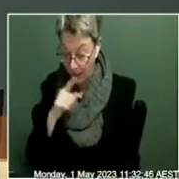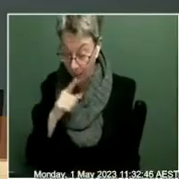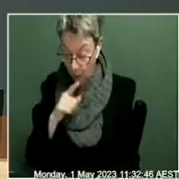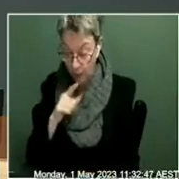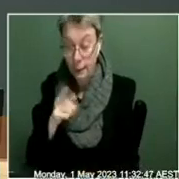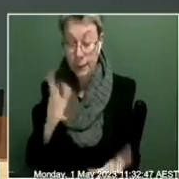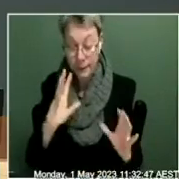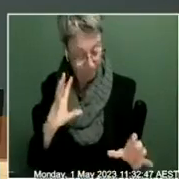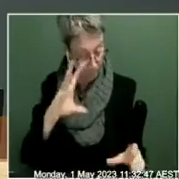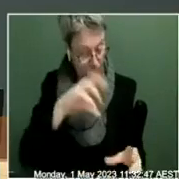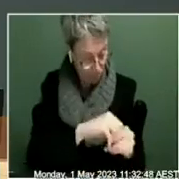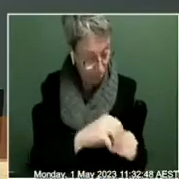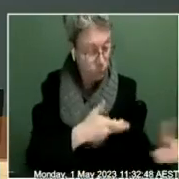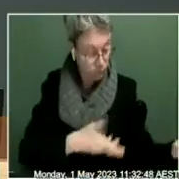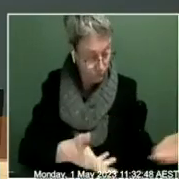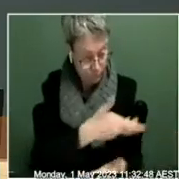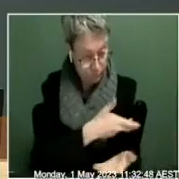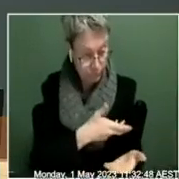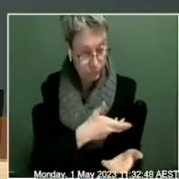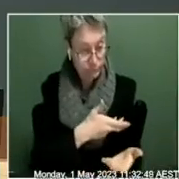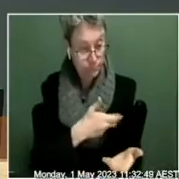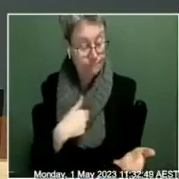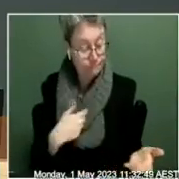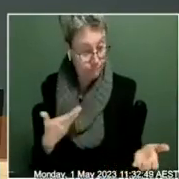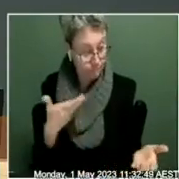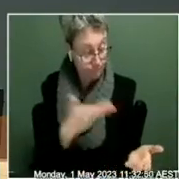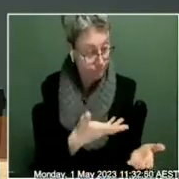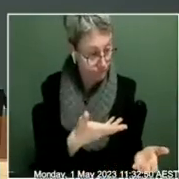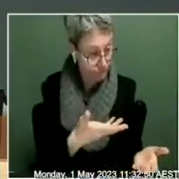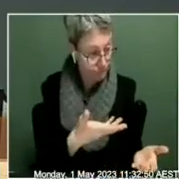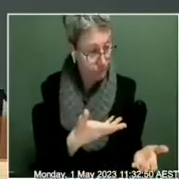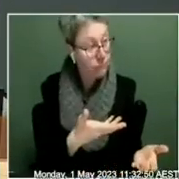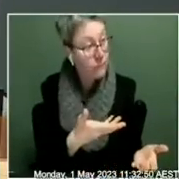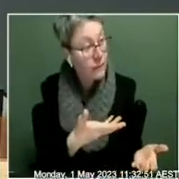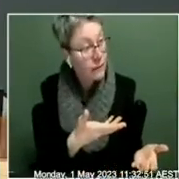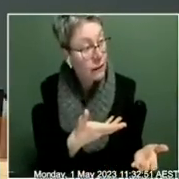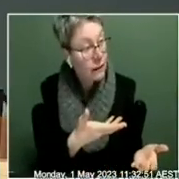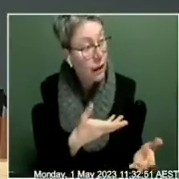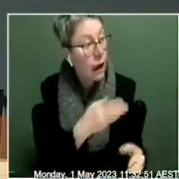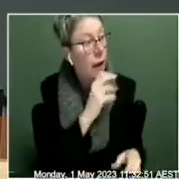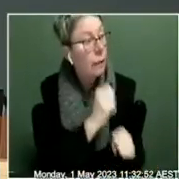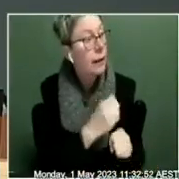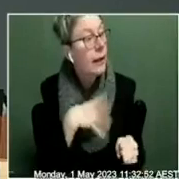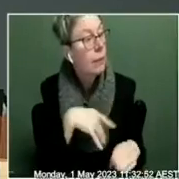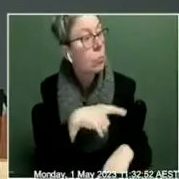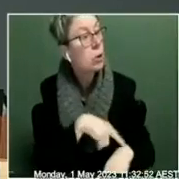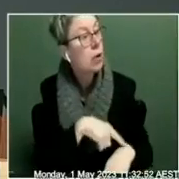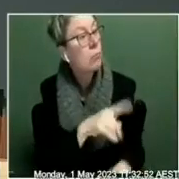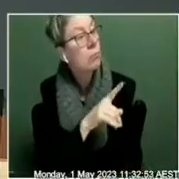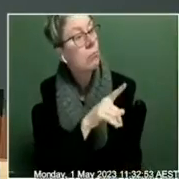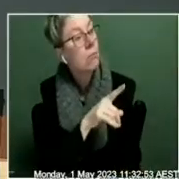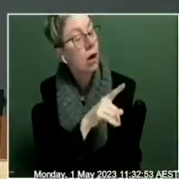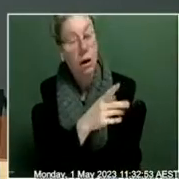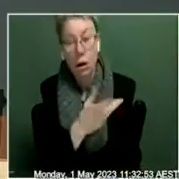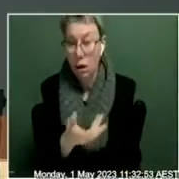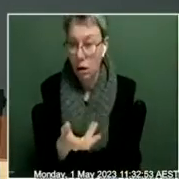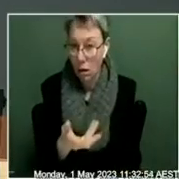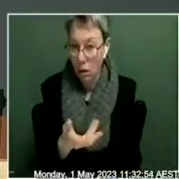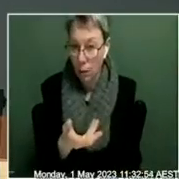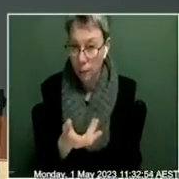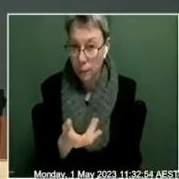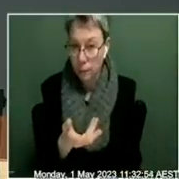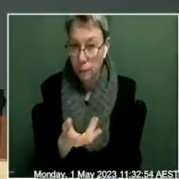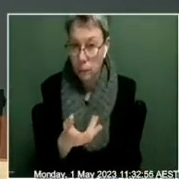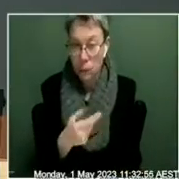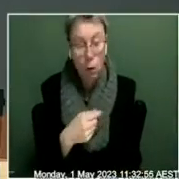that we haven't made decent attempts at evaluating strategies and so forth as well. As